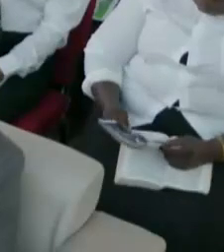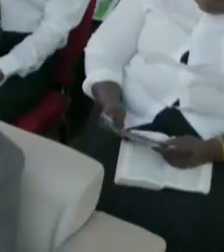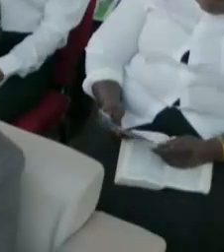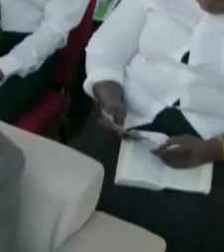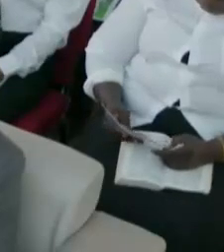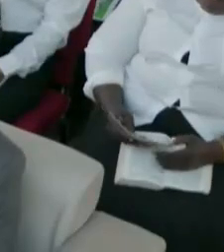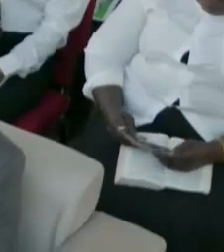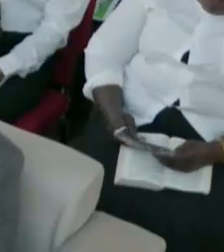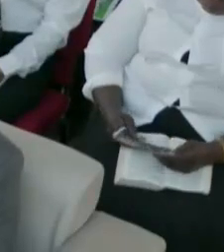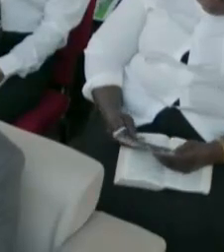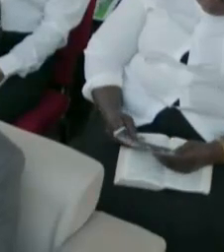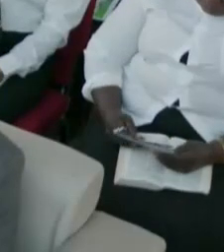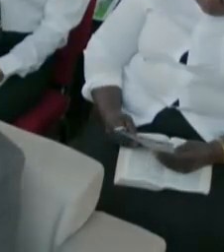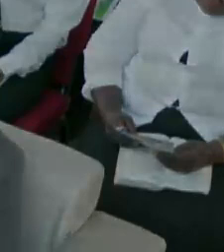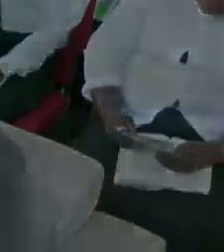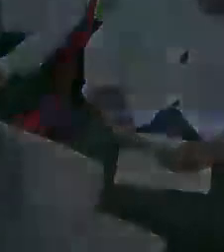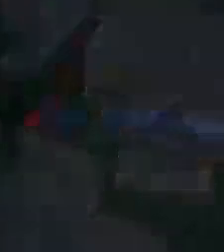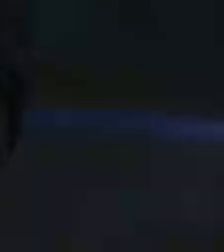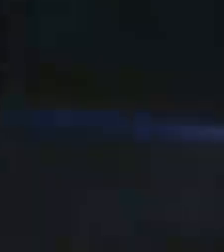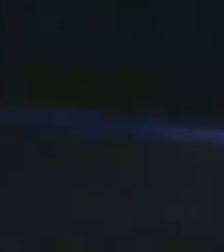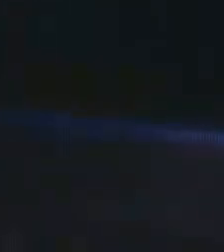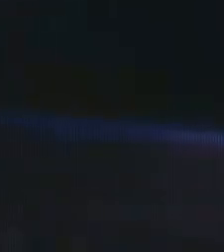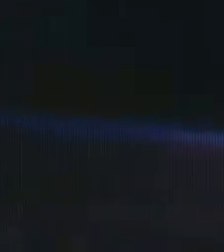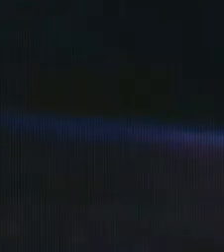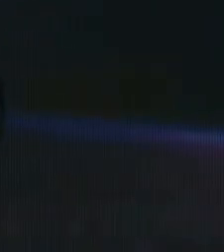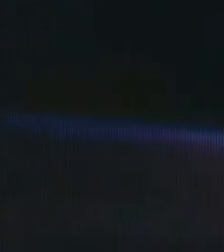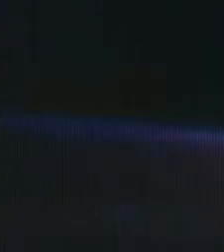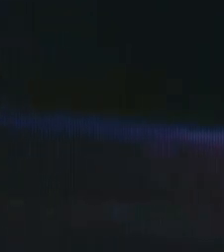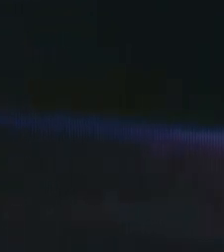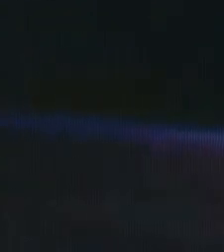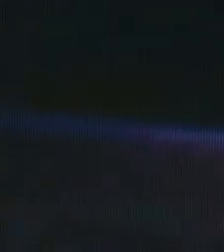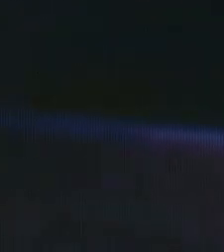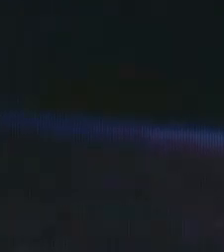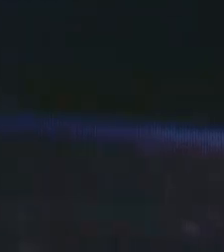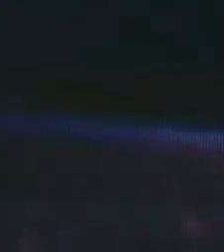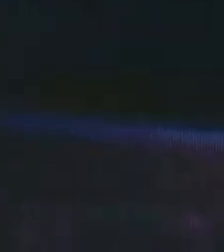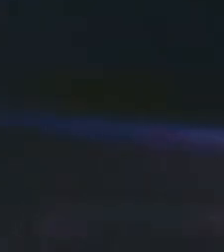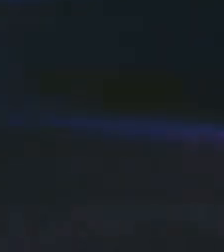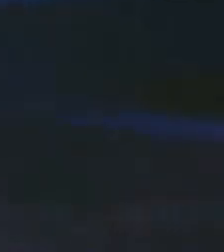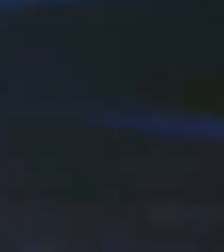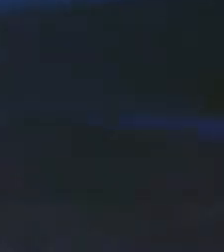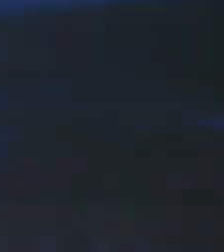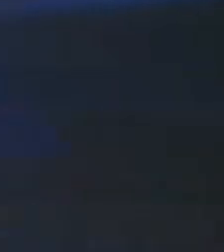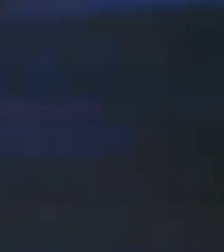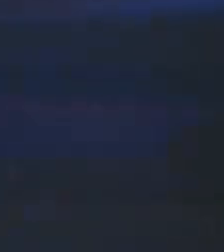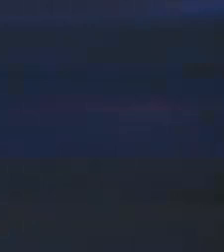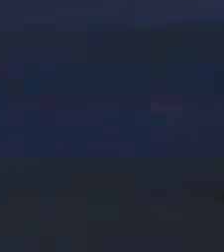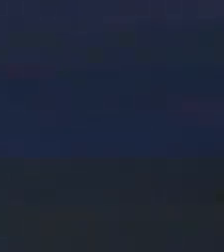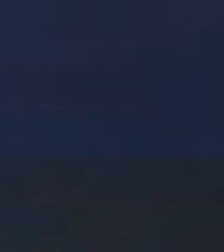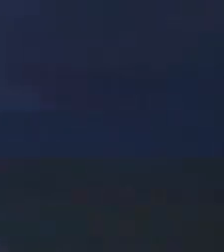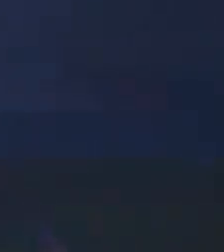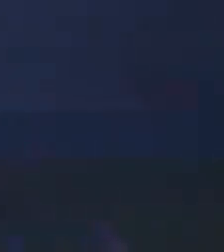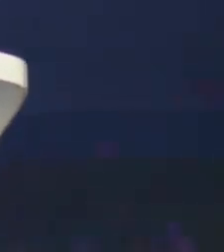the nomenclature. We're not in the ministry just to be called a pastor, a minister, an apostle,